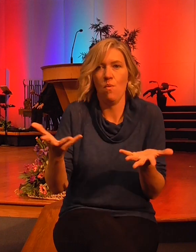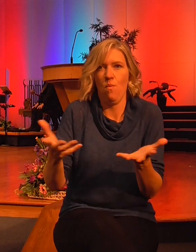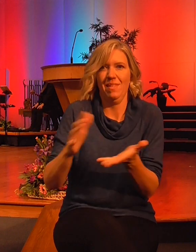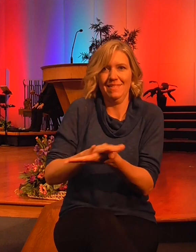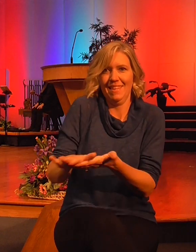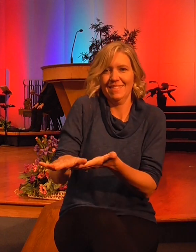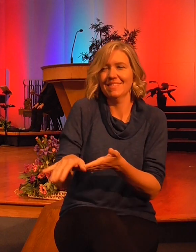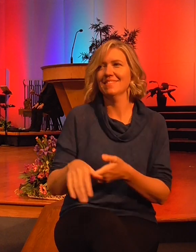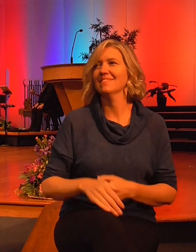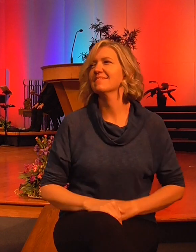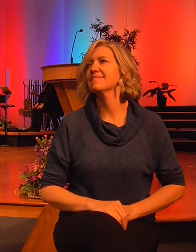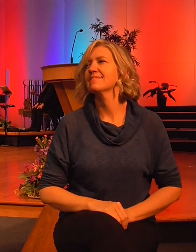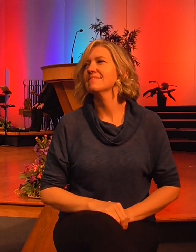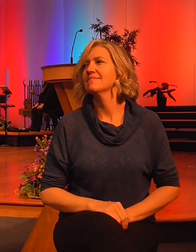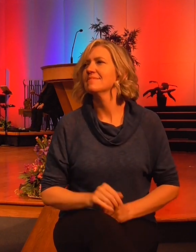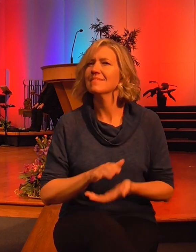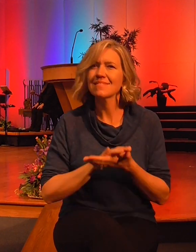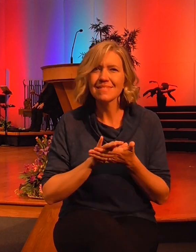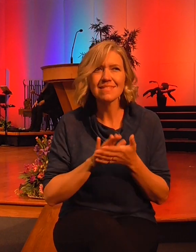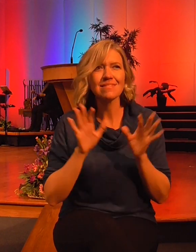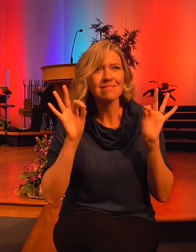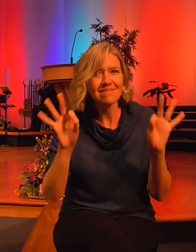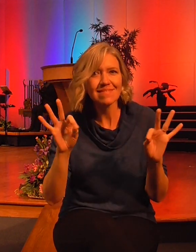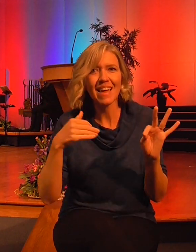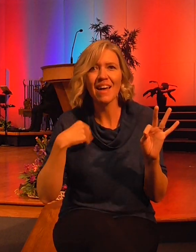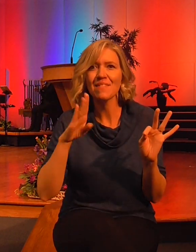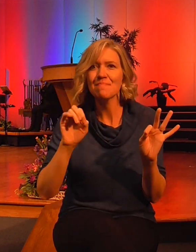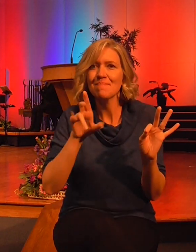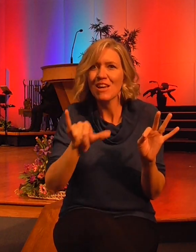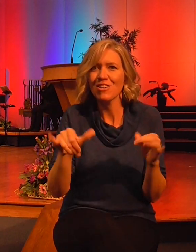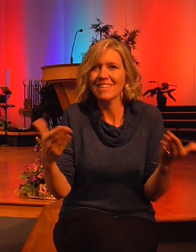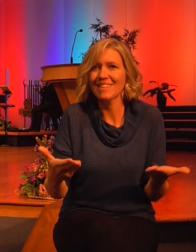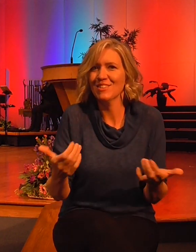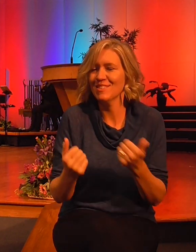is. Isn't it great to have Barry Ebert here with us this morning?